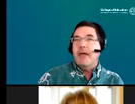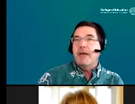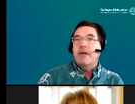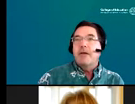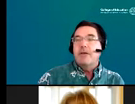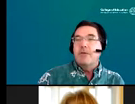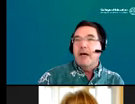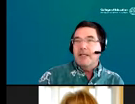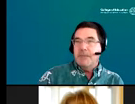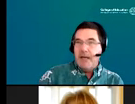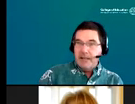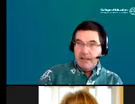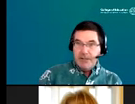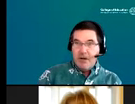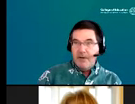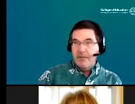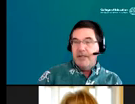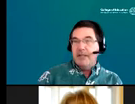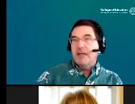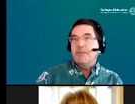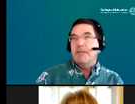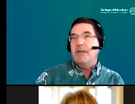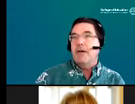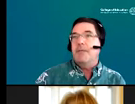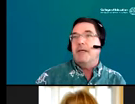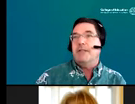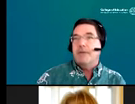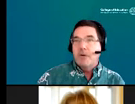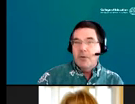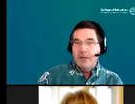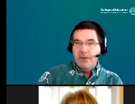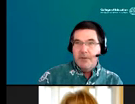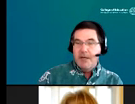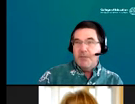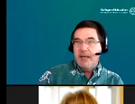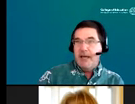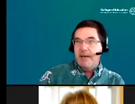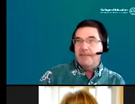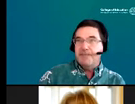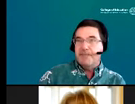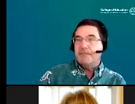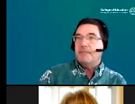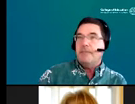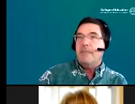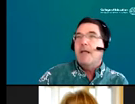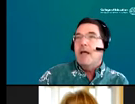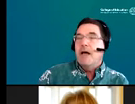about that. You are not expected to solve everything that comes into the help desk. We're going to do the best we can.